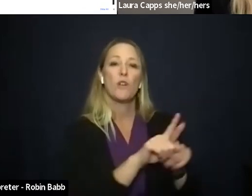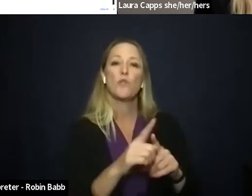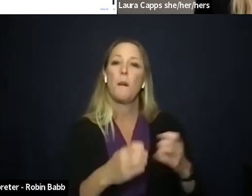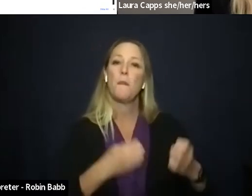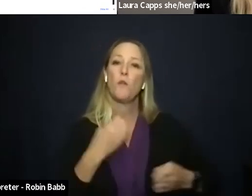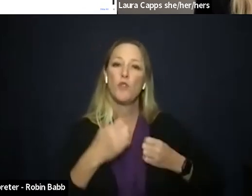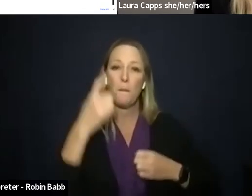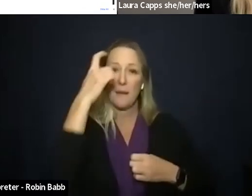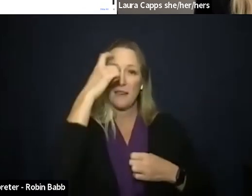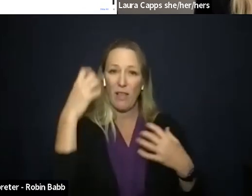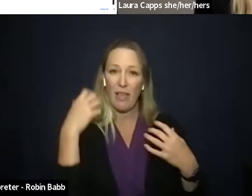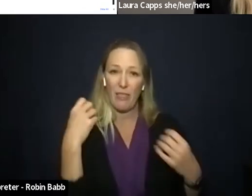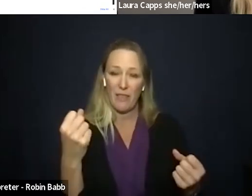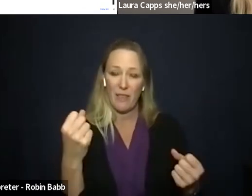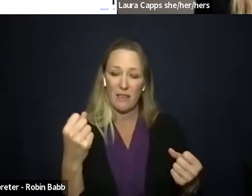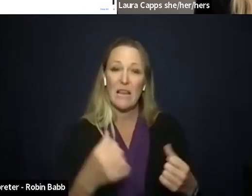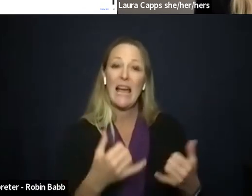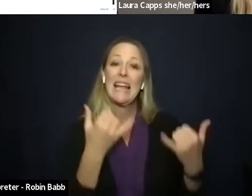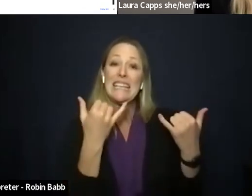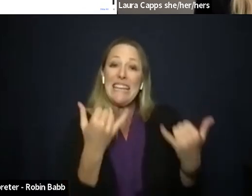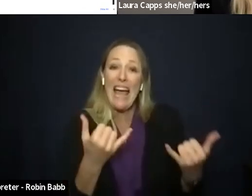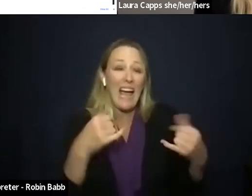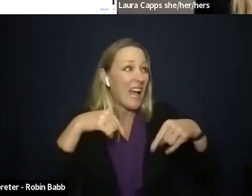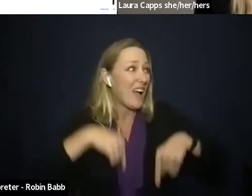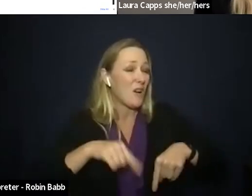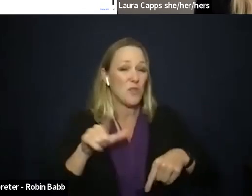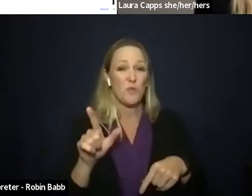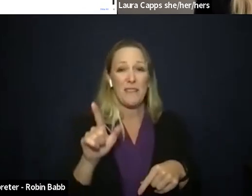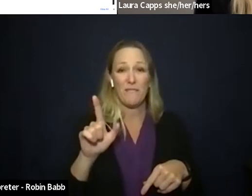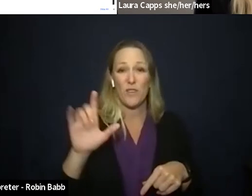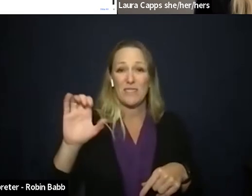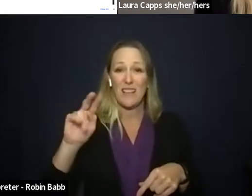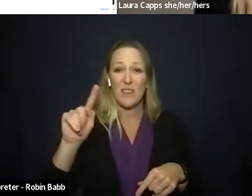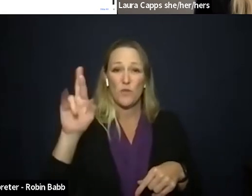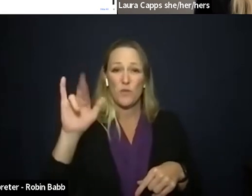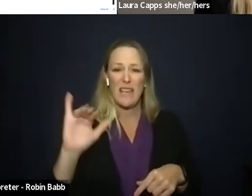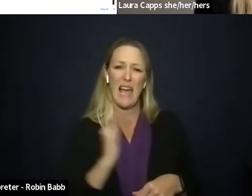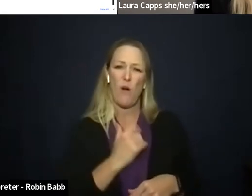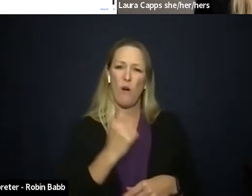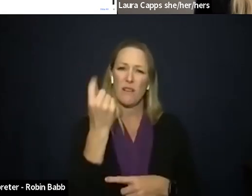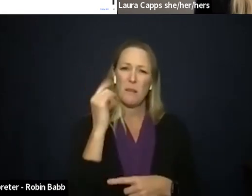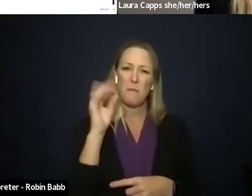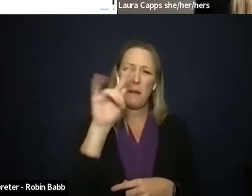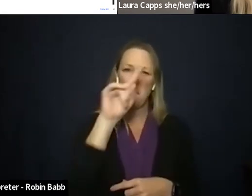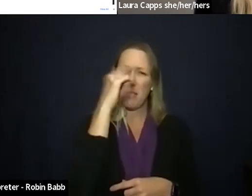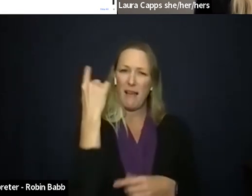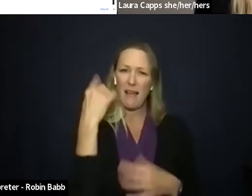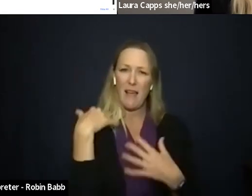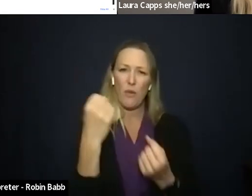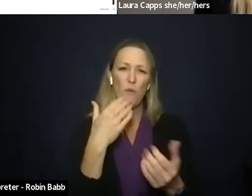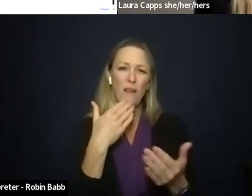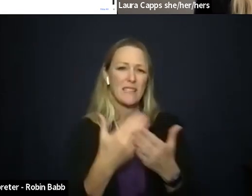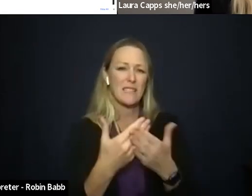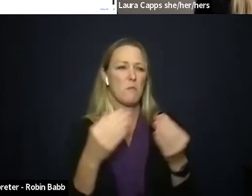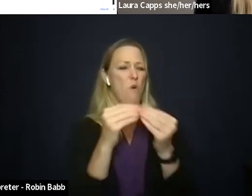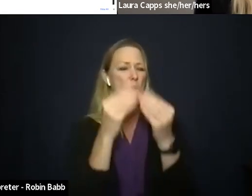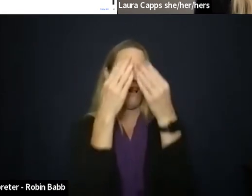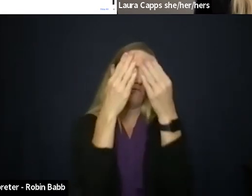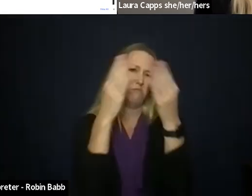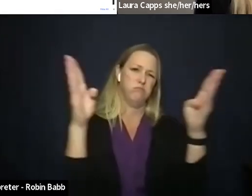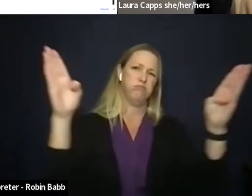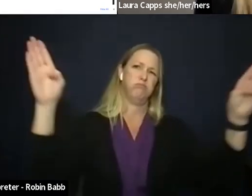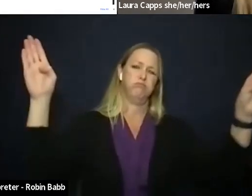health at this point in the 21st century our understanding of black health and wellness is broader and more nuanced than